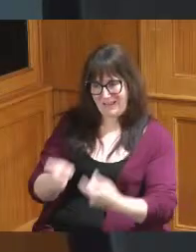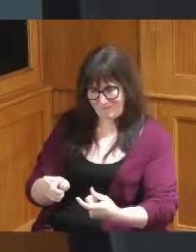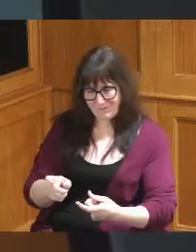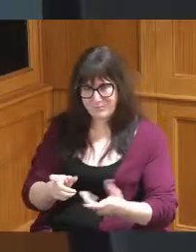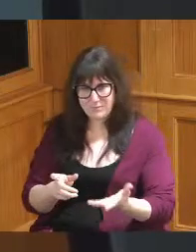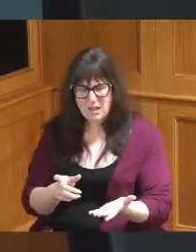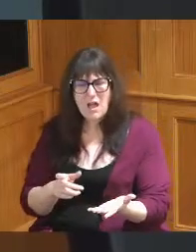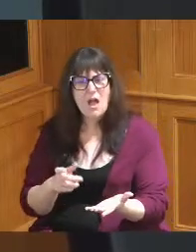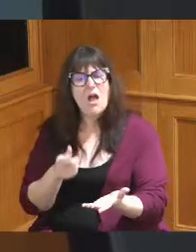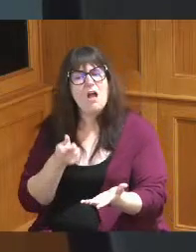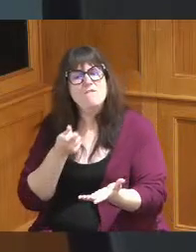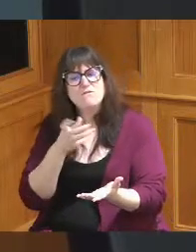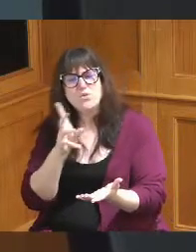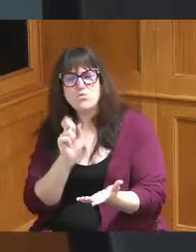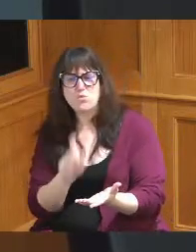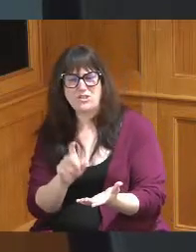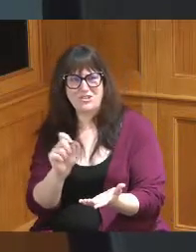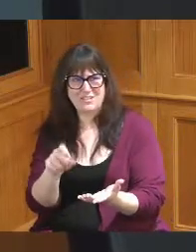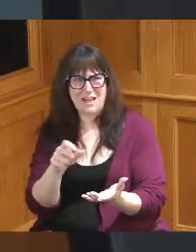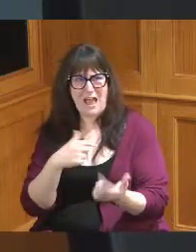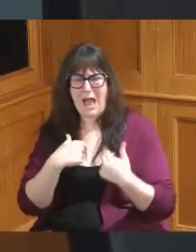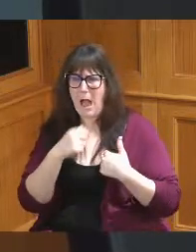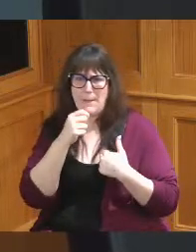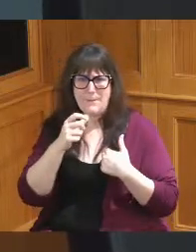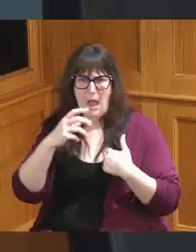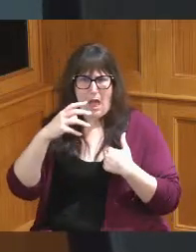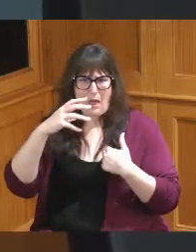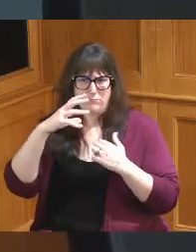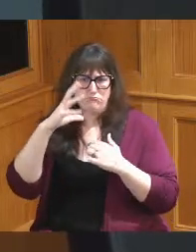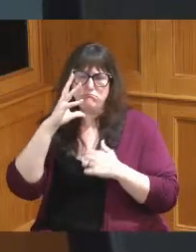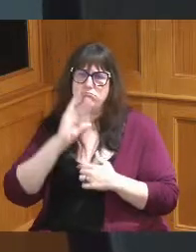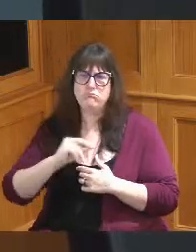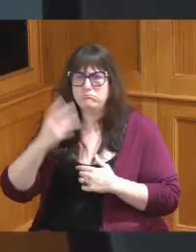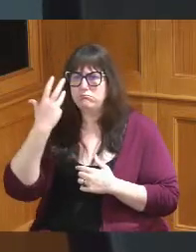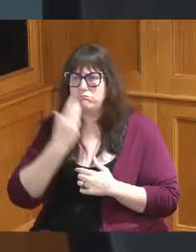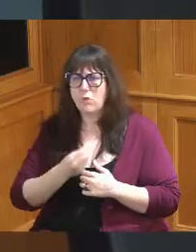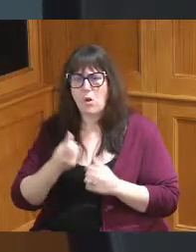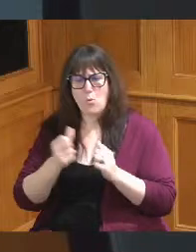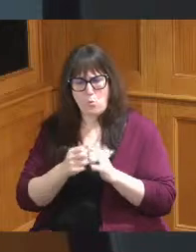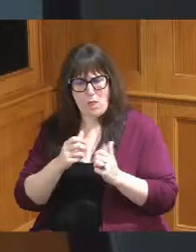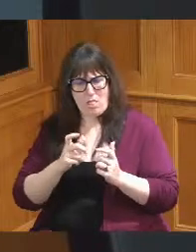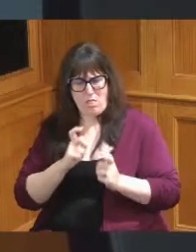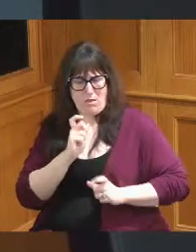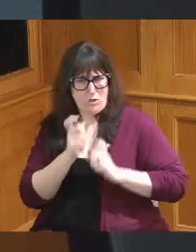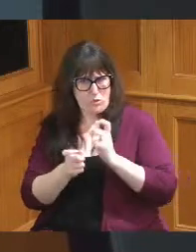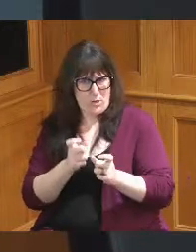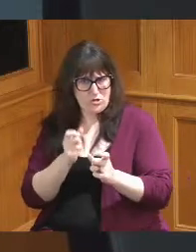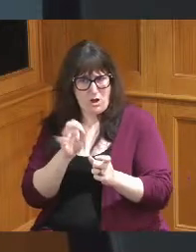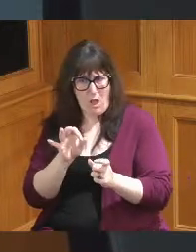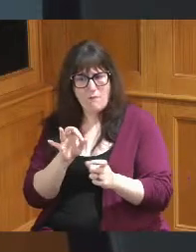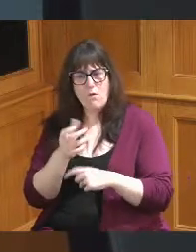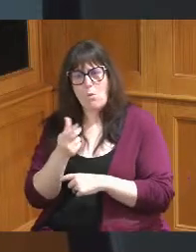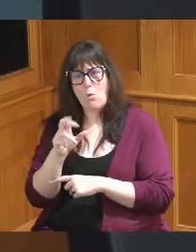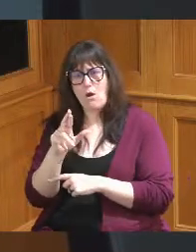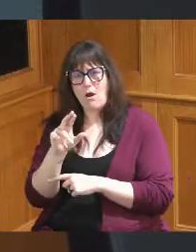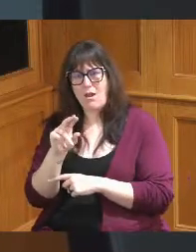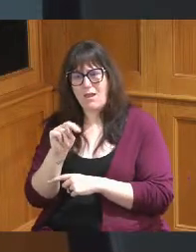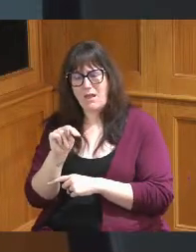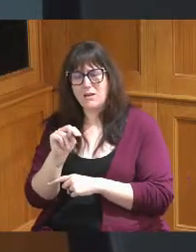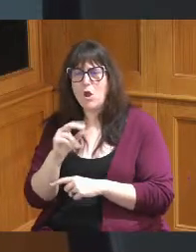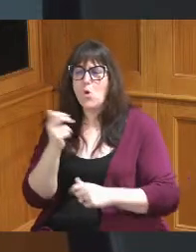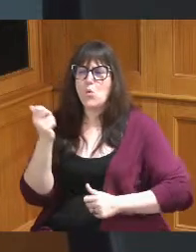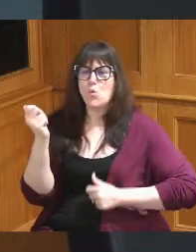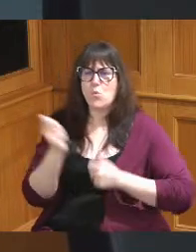of questions for you. So because I'm not that familiar with organ donation, I'm wondering what organs are available